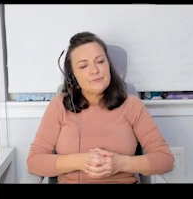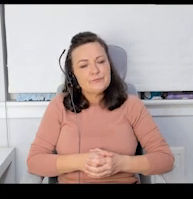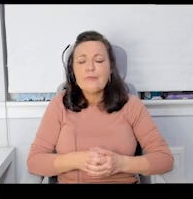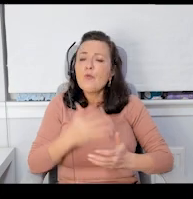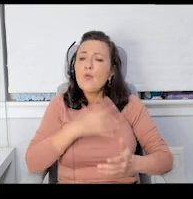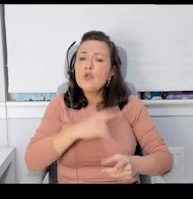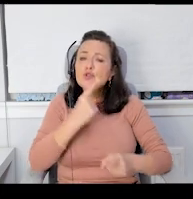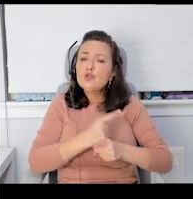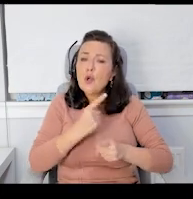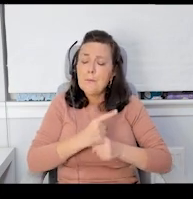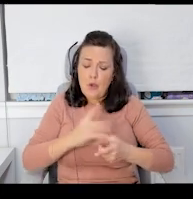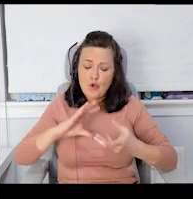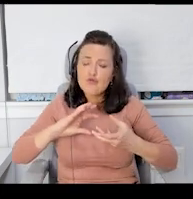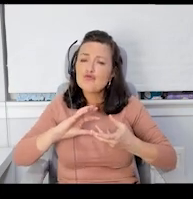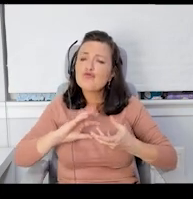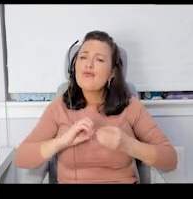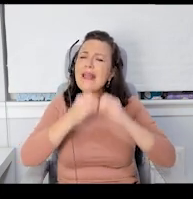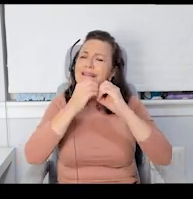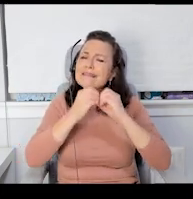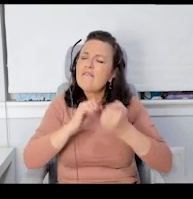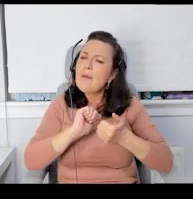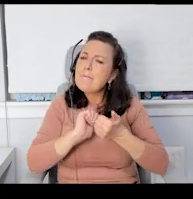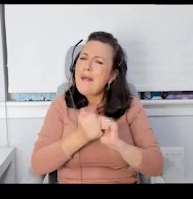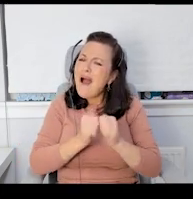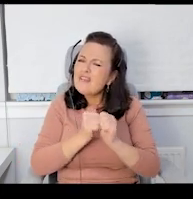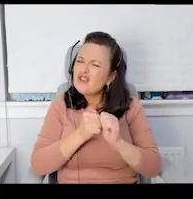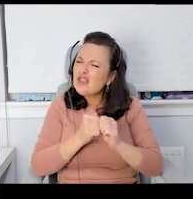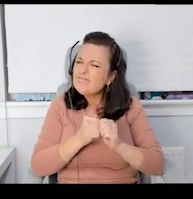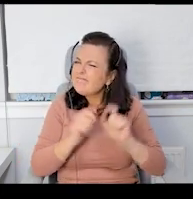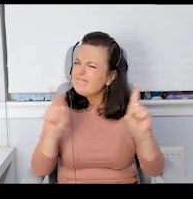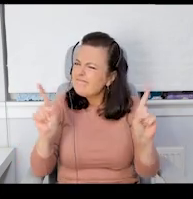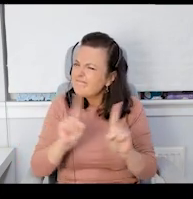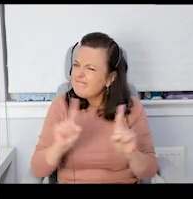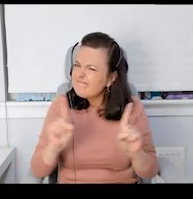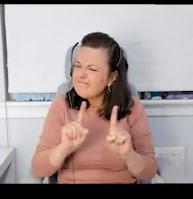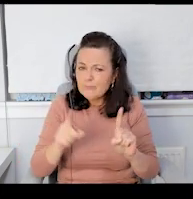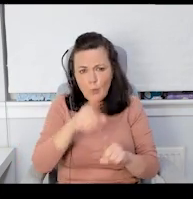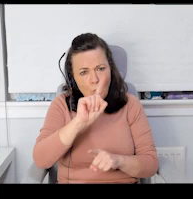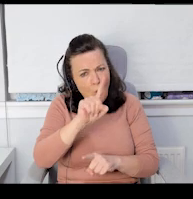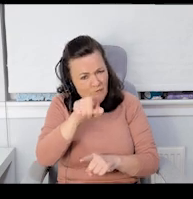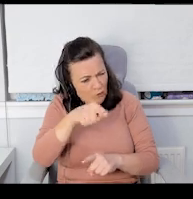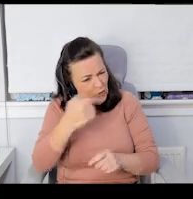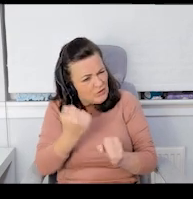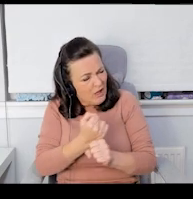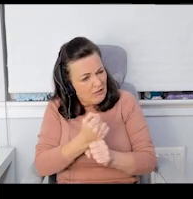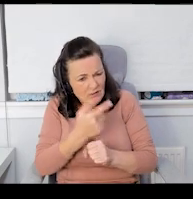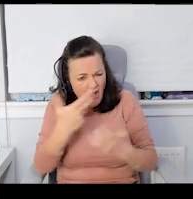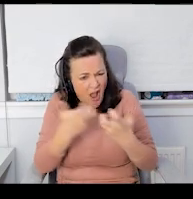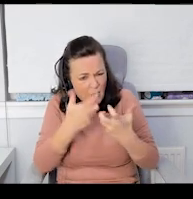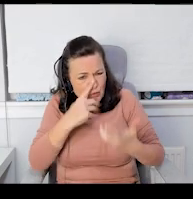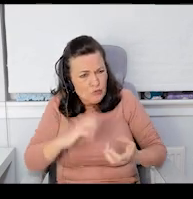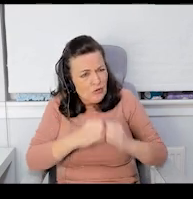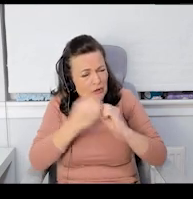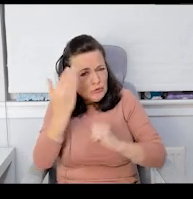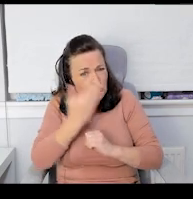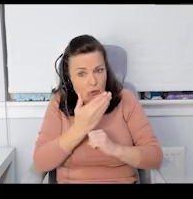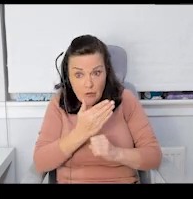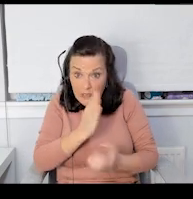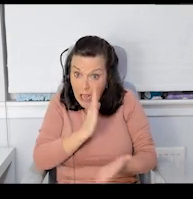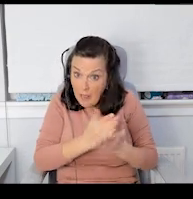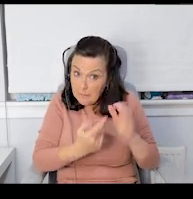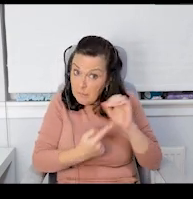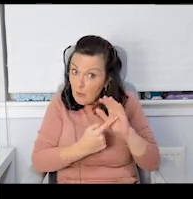But Eileen, in terms of yourself, can you tell us what partnerships you've created to support apprenticeships in your school and how important they